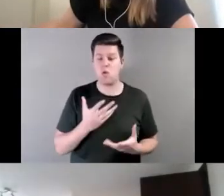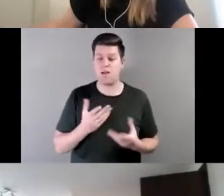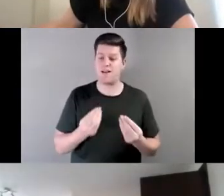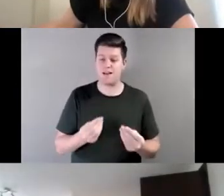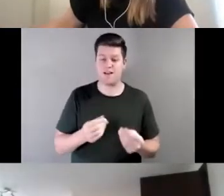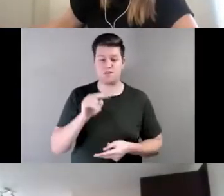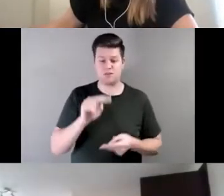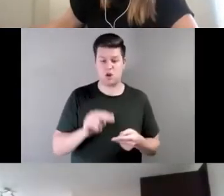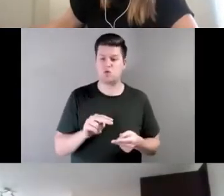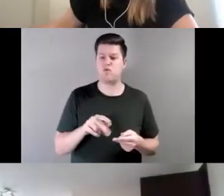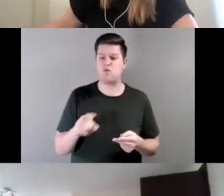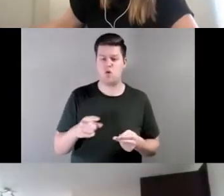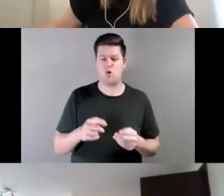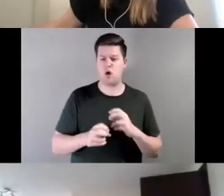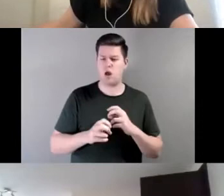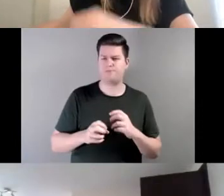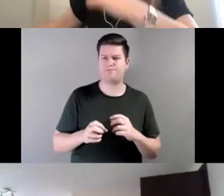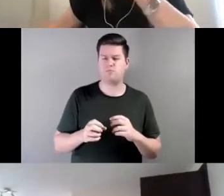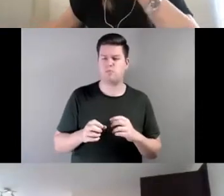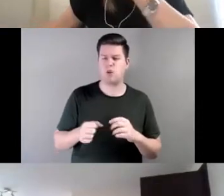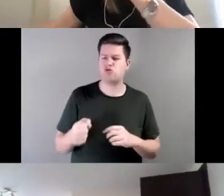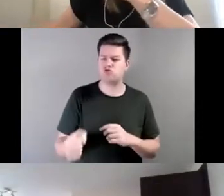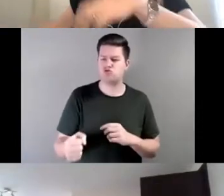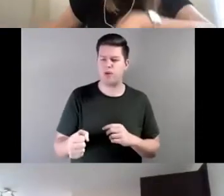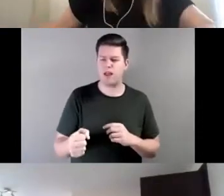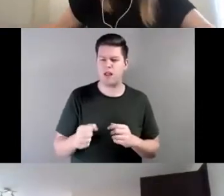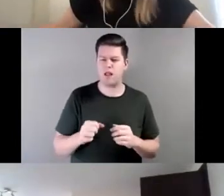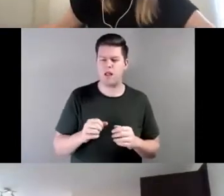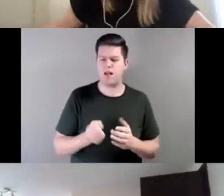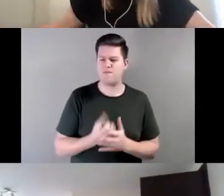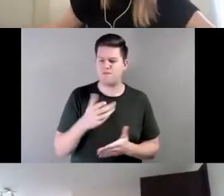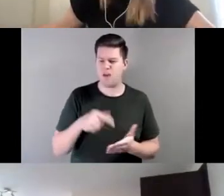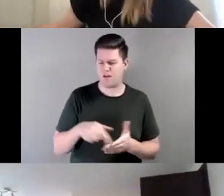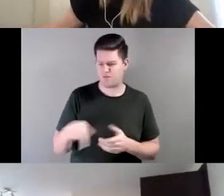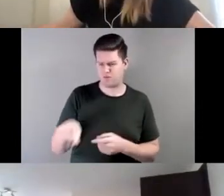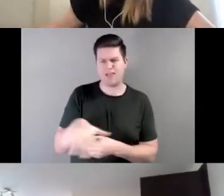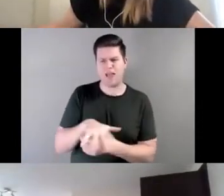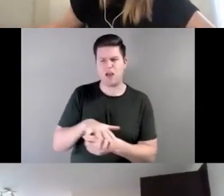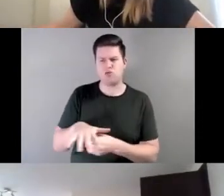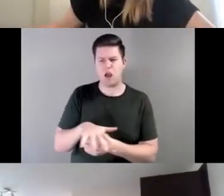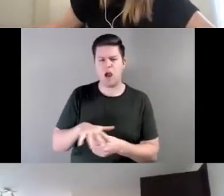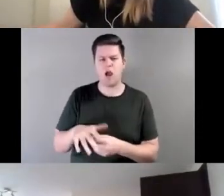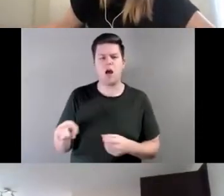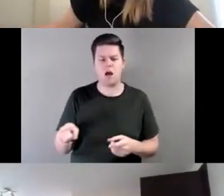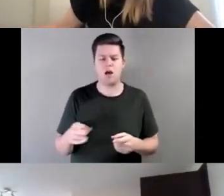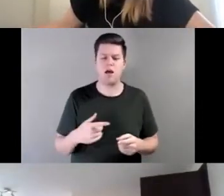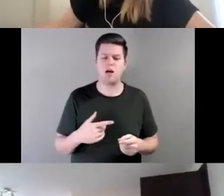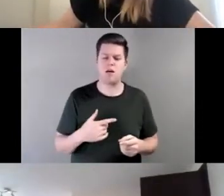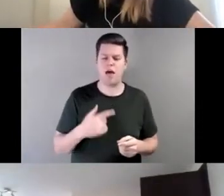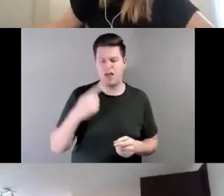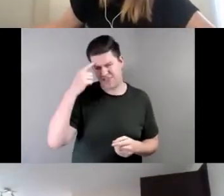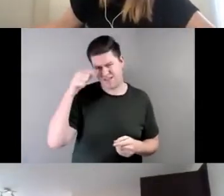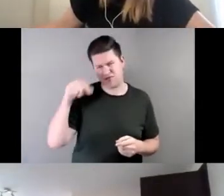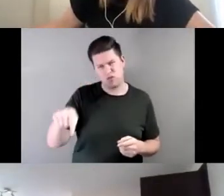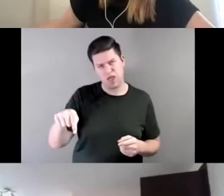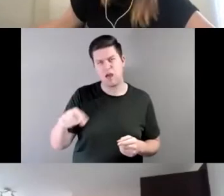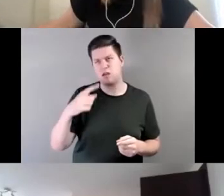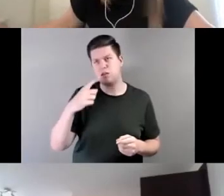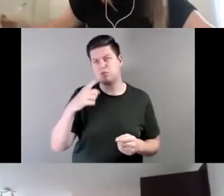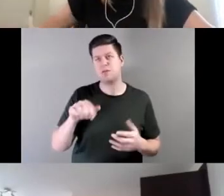available for use. I think the current hours are between 4 and 6 p.m. in the evening, for example. You cannot use that for the local